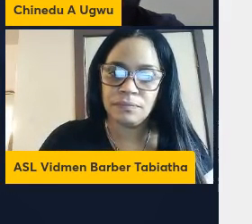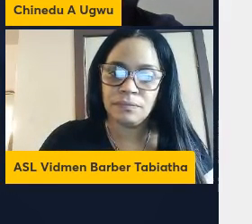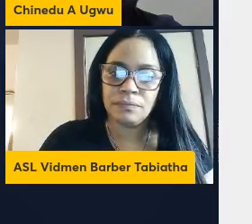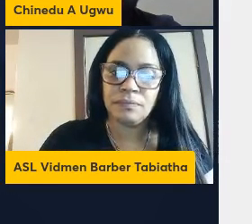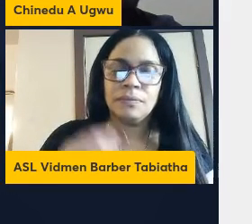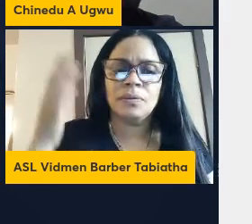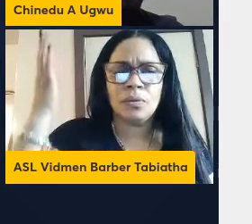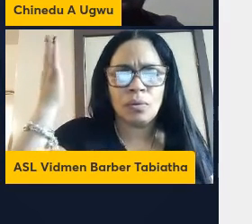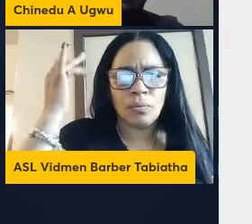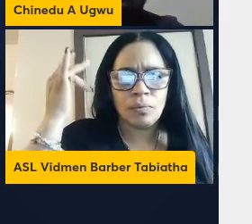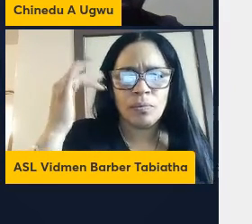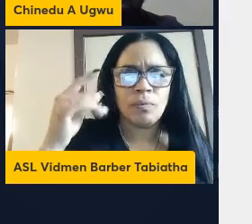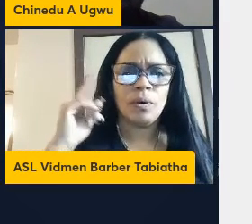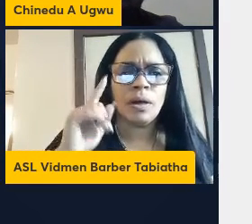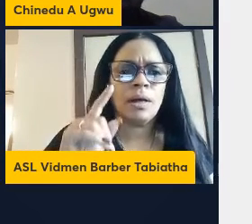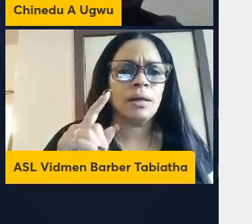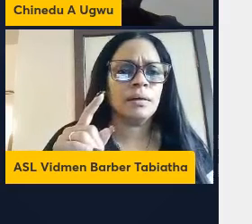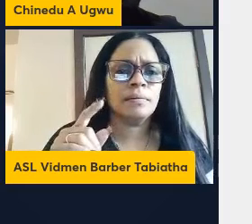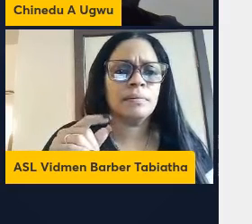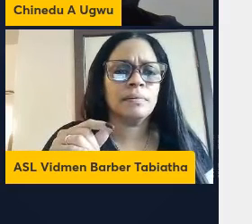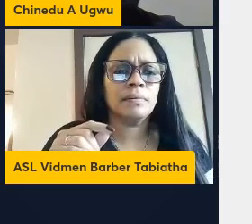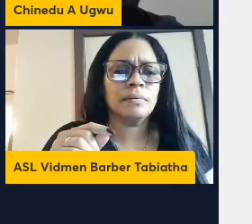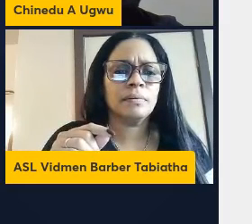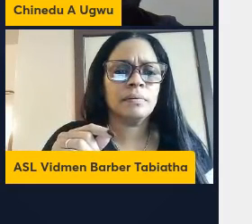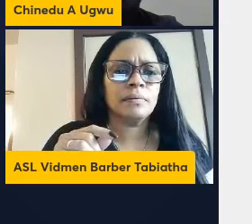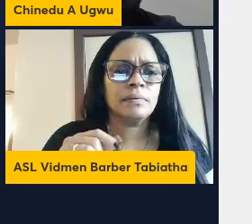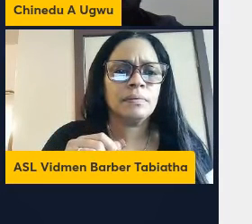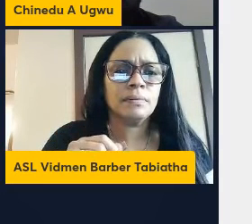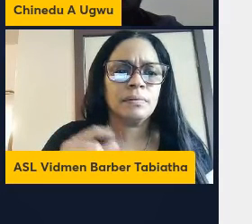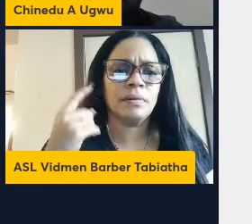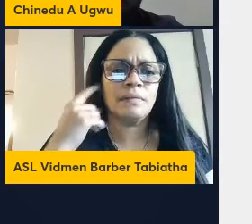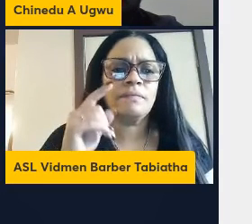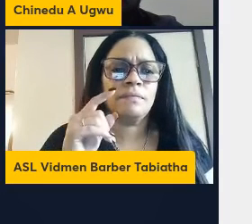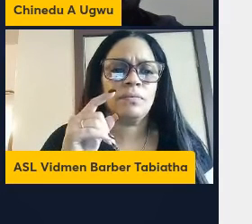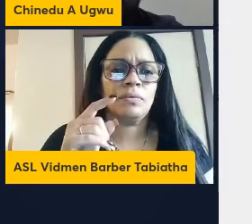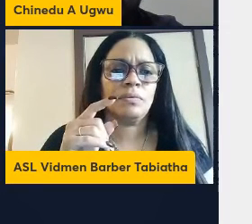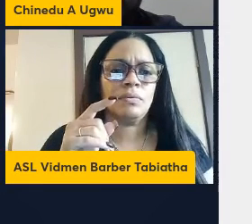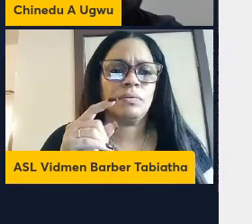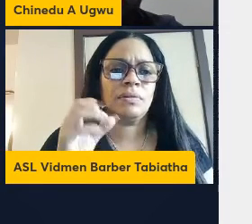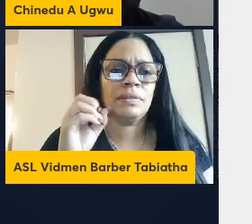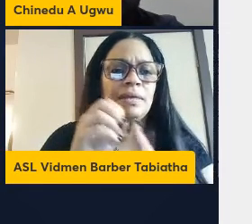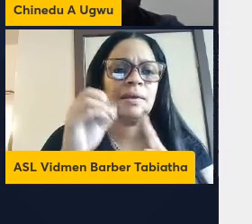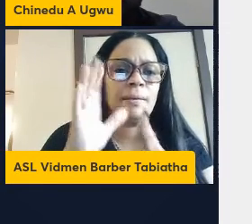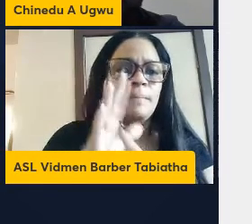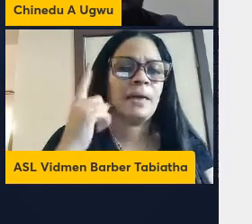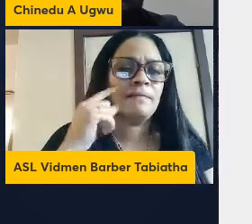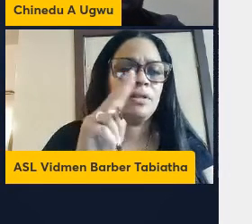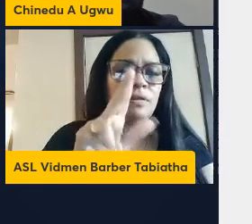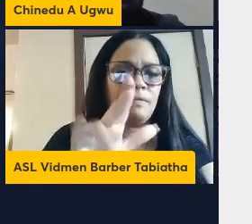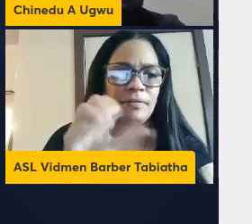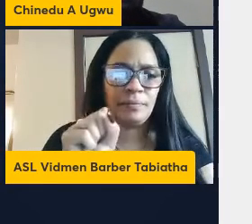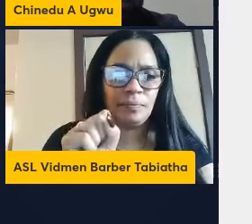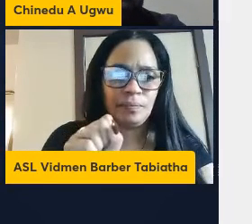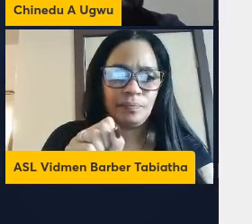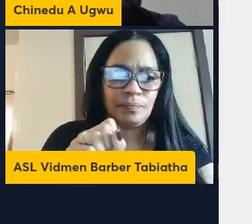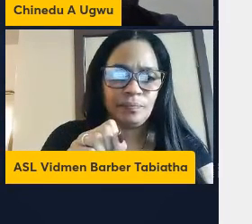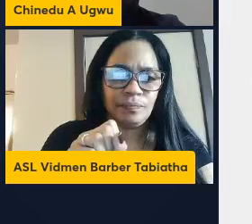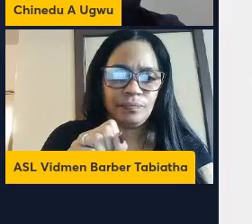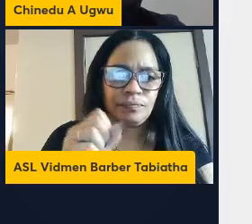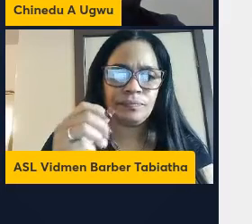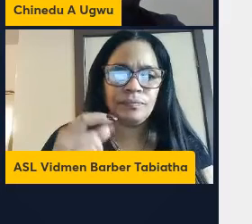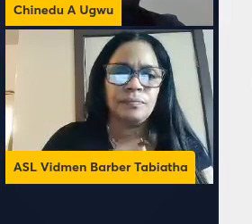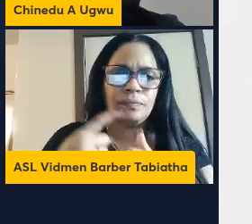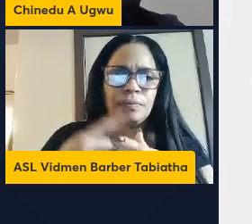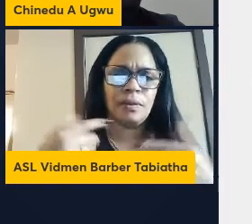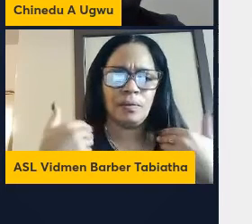while very few were able, the sera from the contact neutralized the pseudoviruses. The next